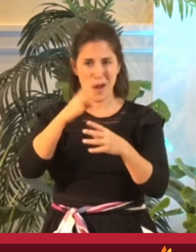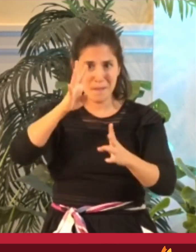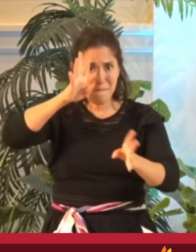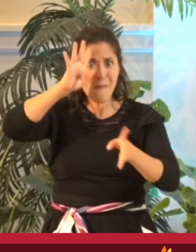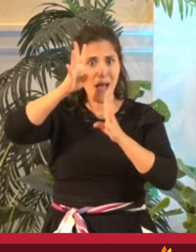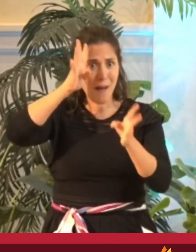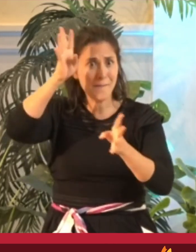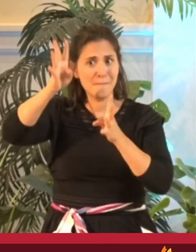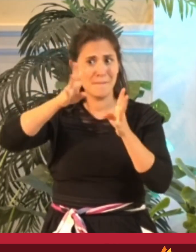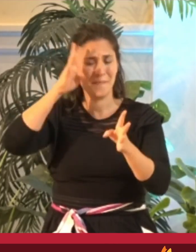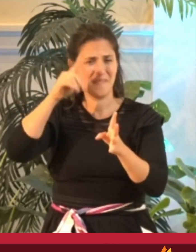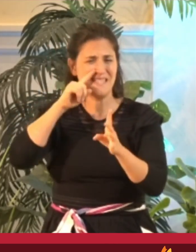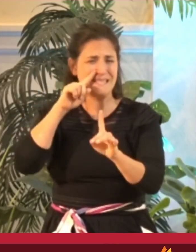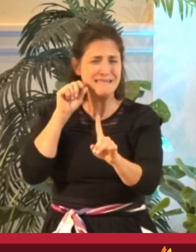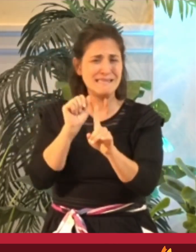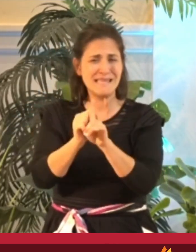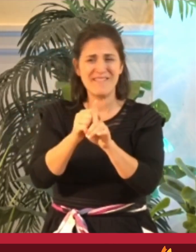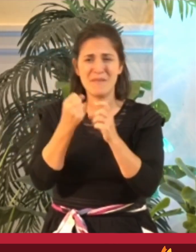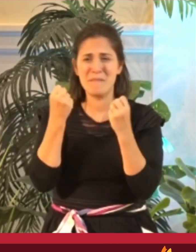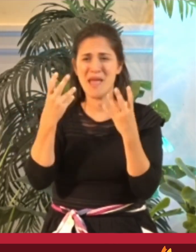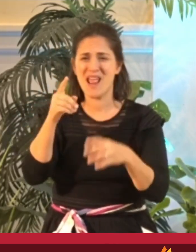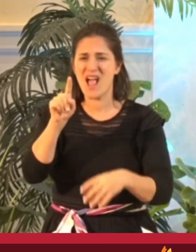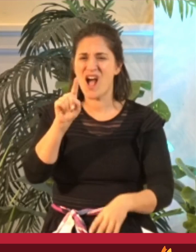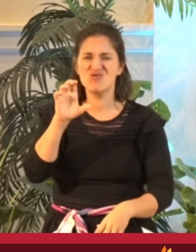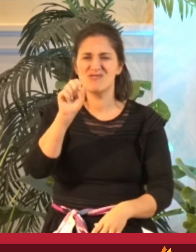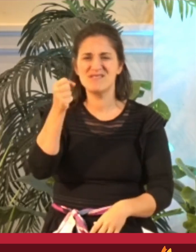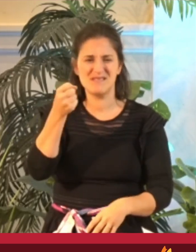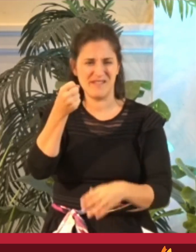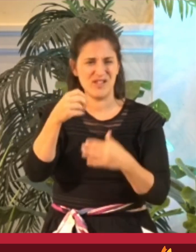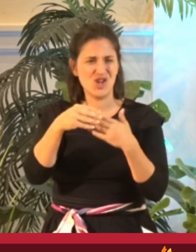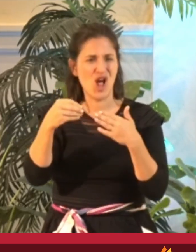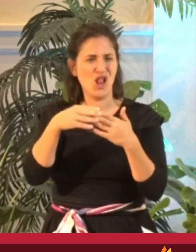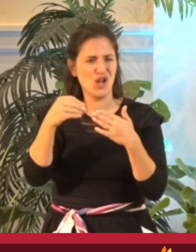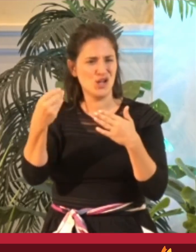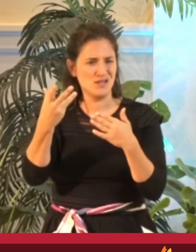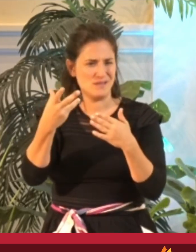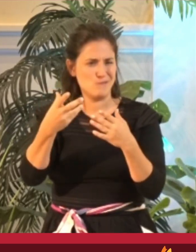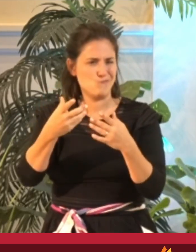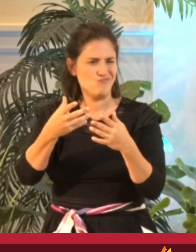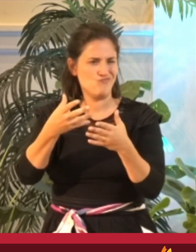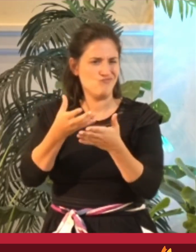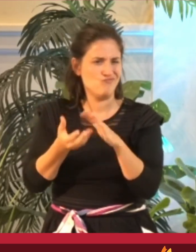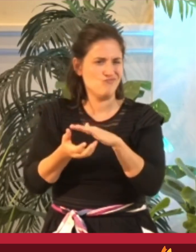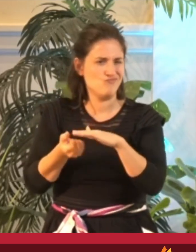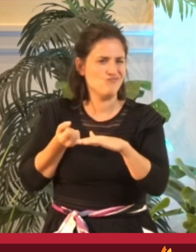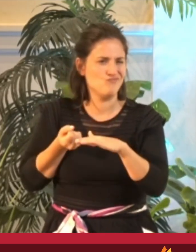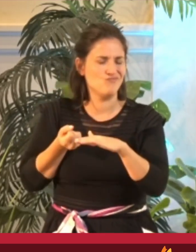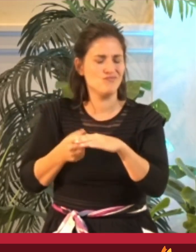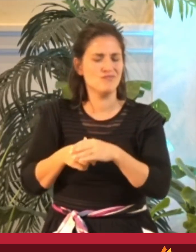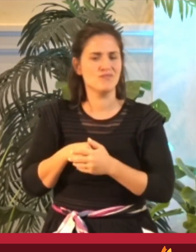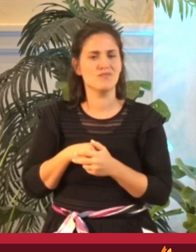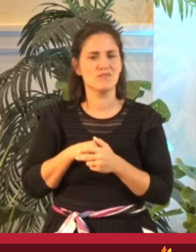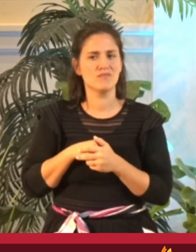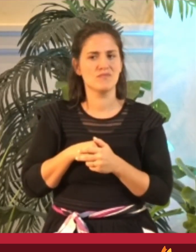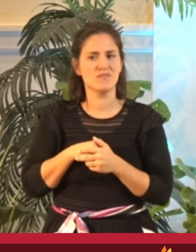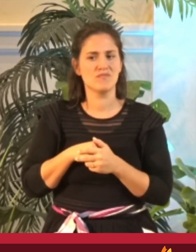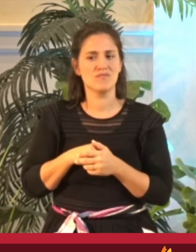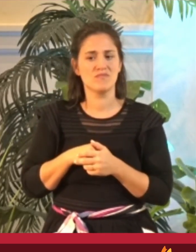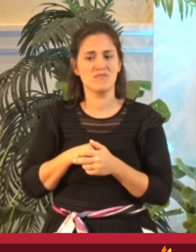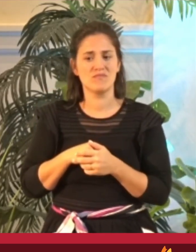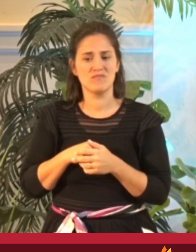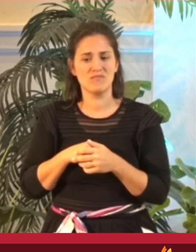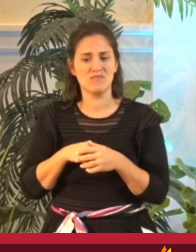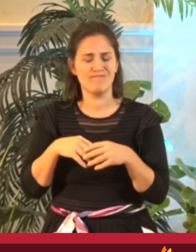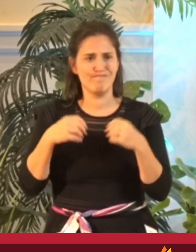out of hundreds of thousands of dollars. Then you started thinking about how you yourself have